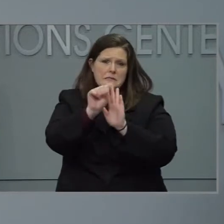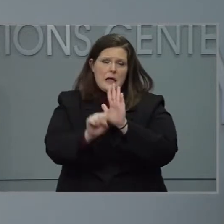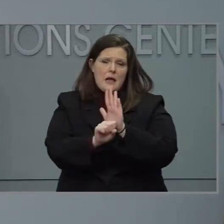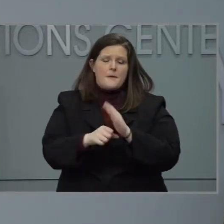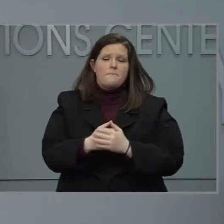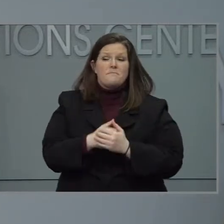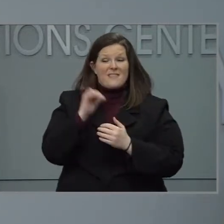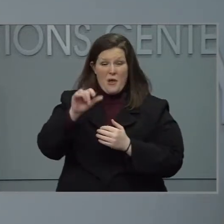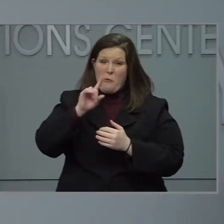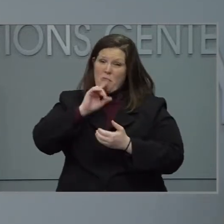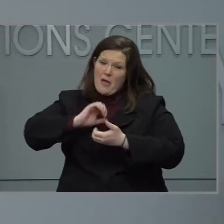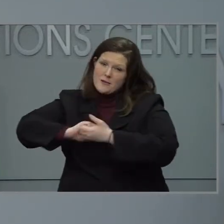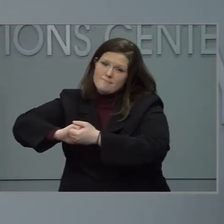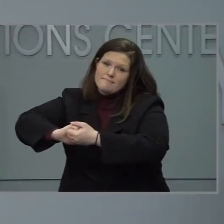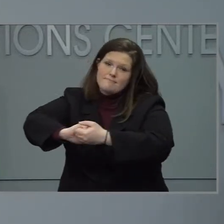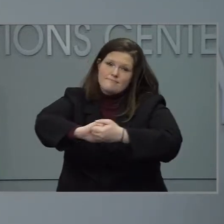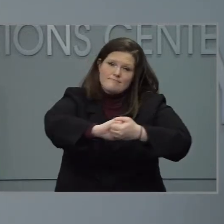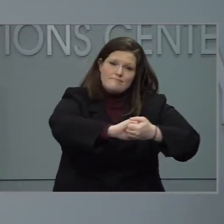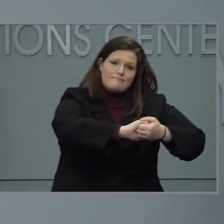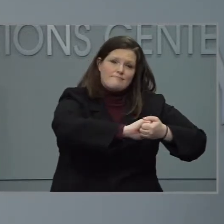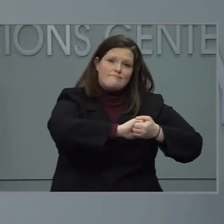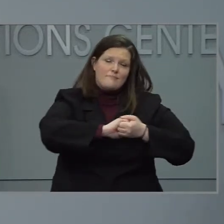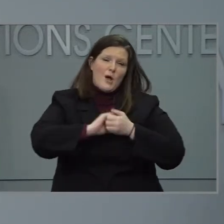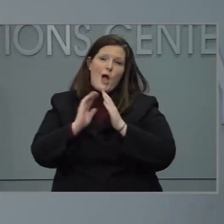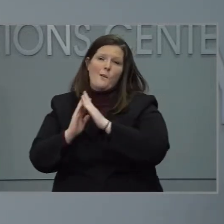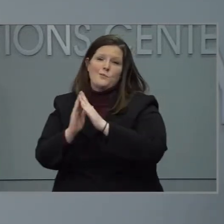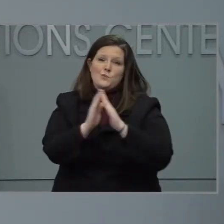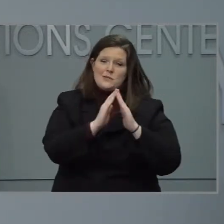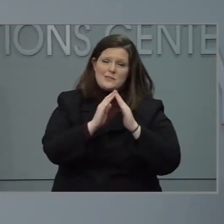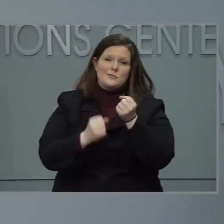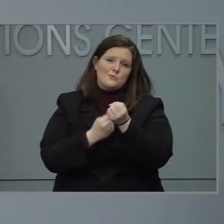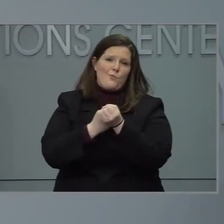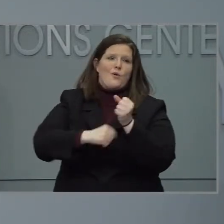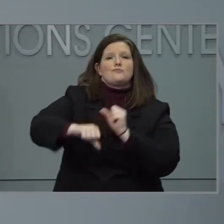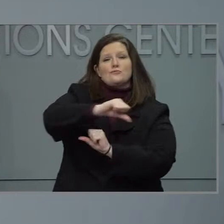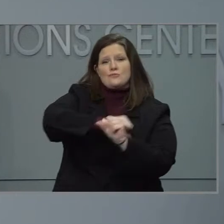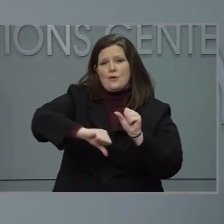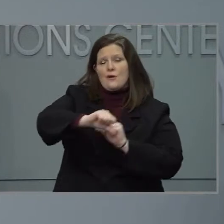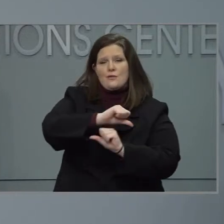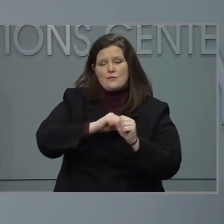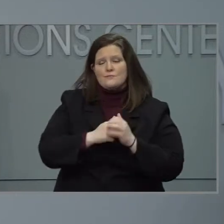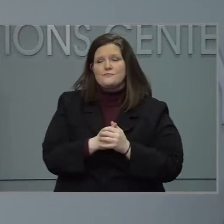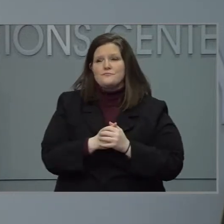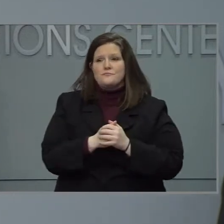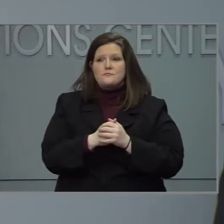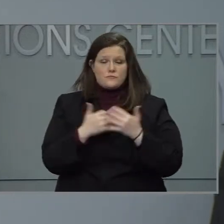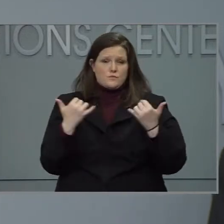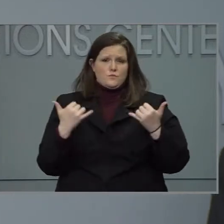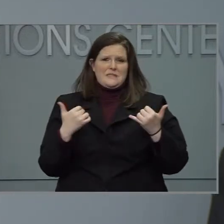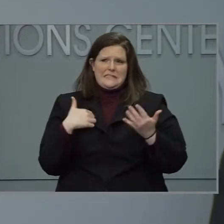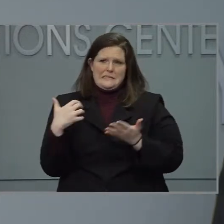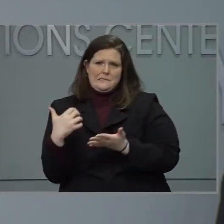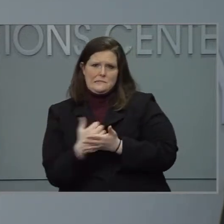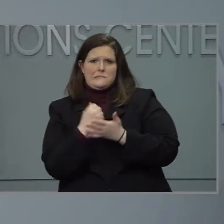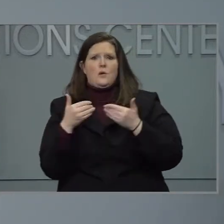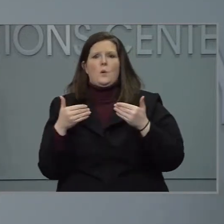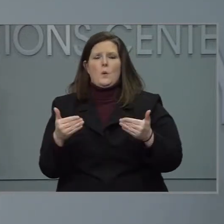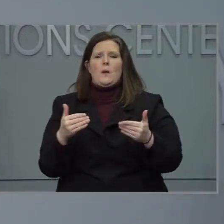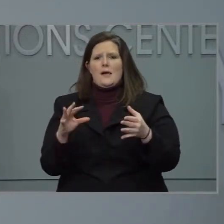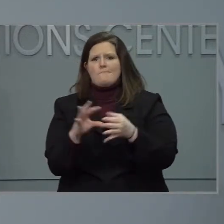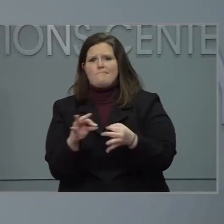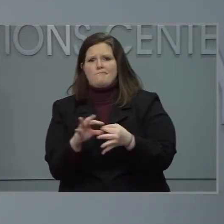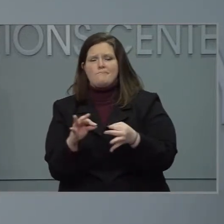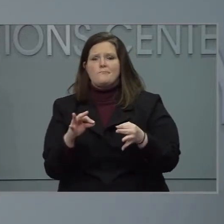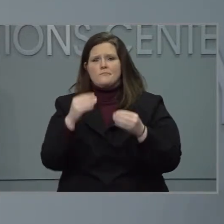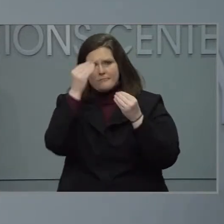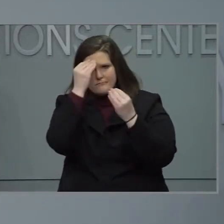whole-of-community response to support all North Carolinians. We want to take an opportunity today to discuss the potential for upcoming